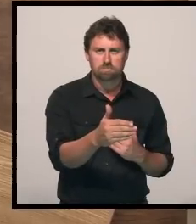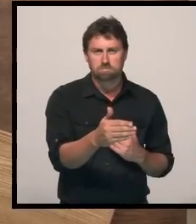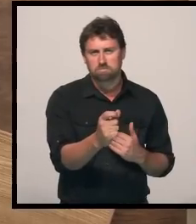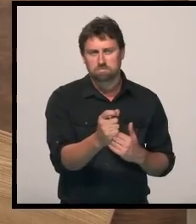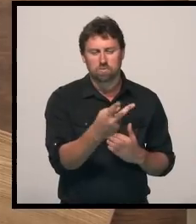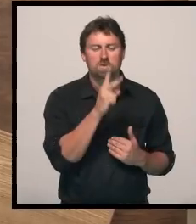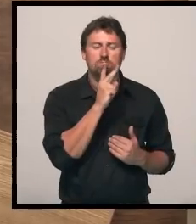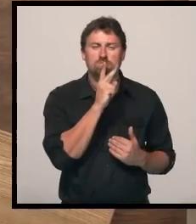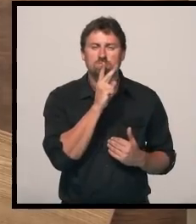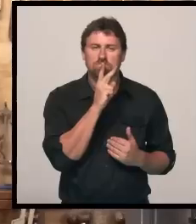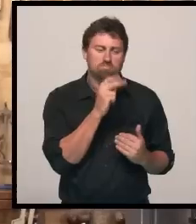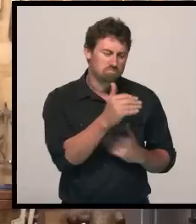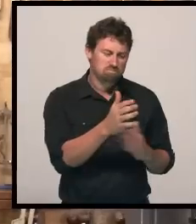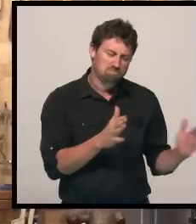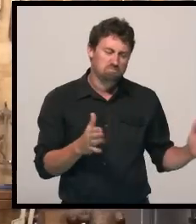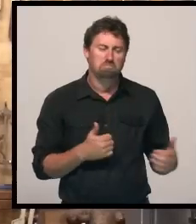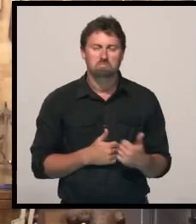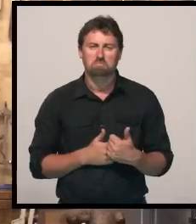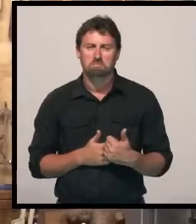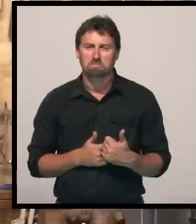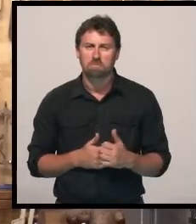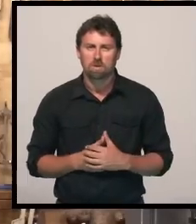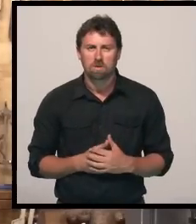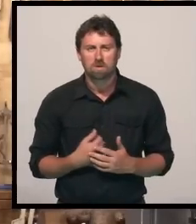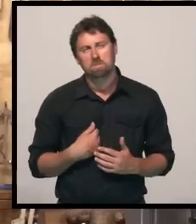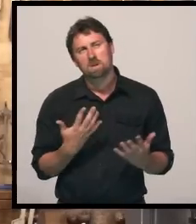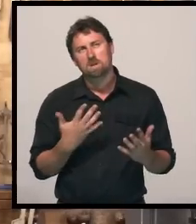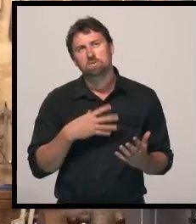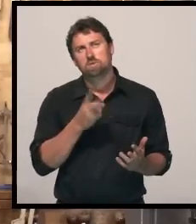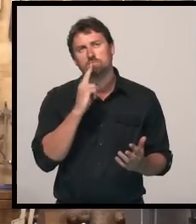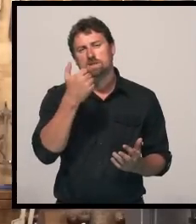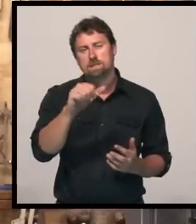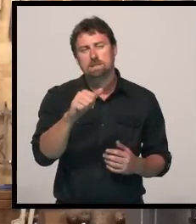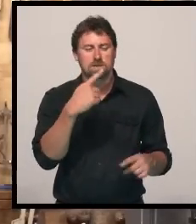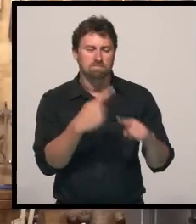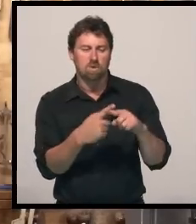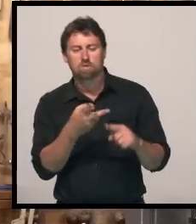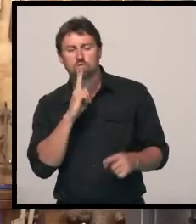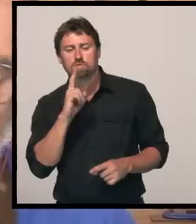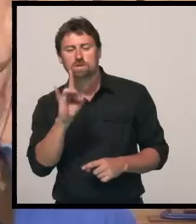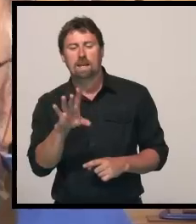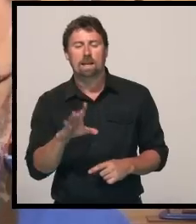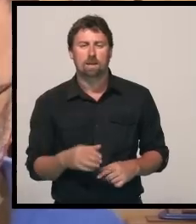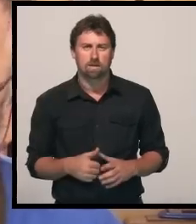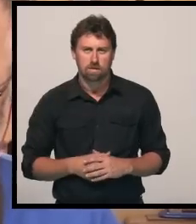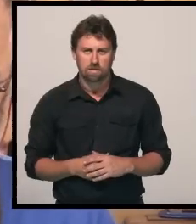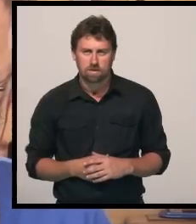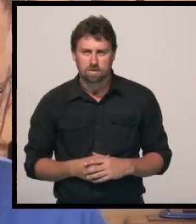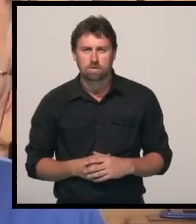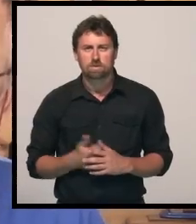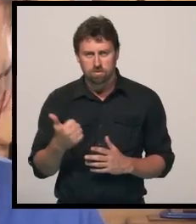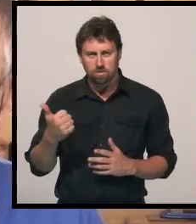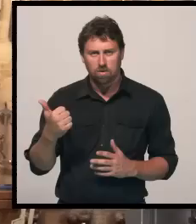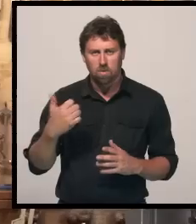just under 200. So I'd want about 260 by about 210. Machine up the timber to